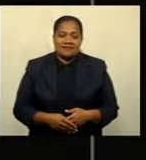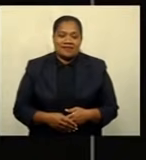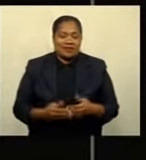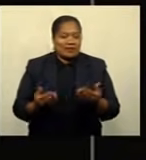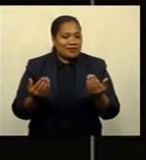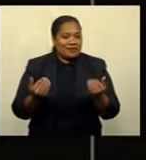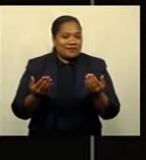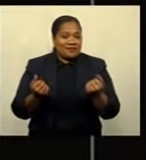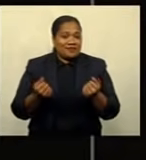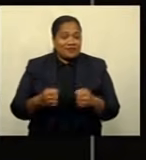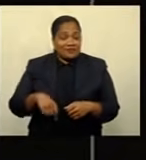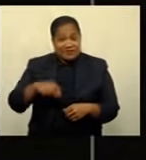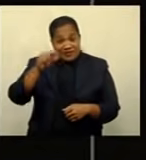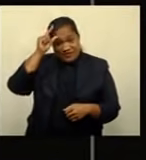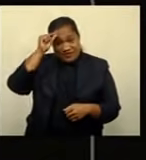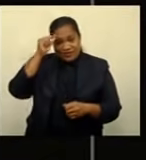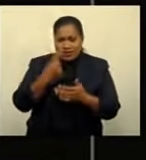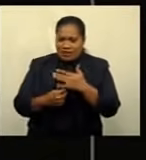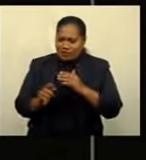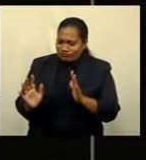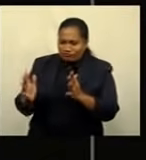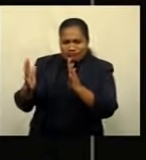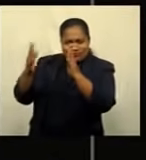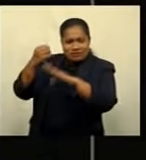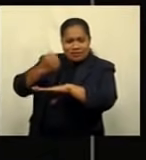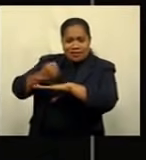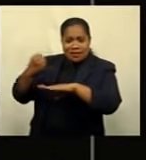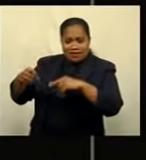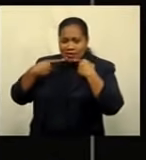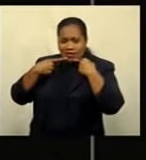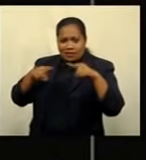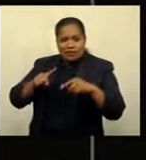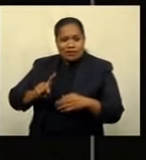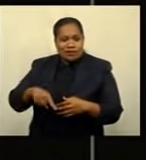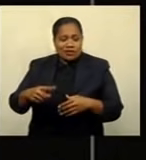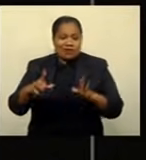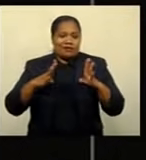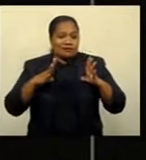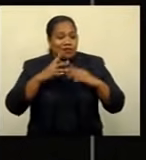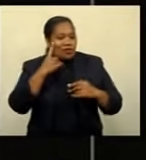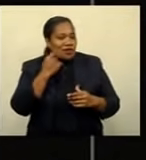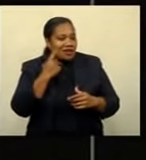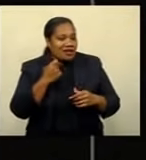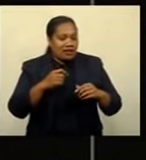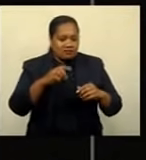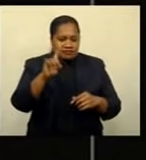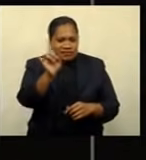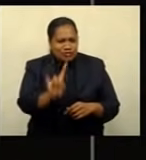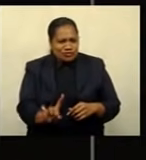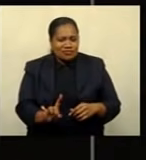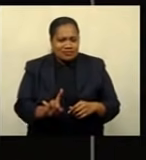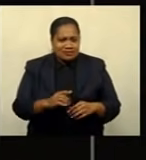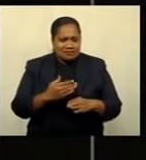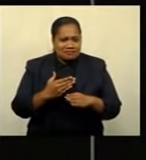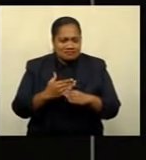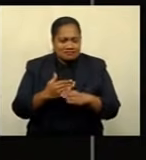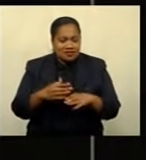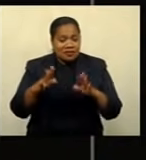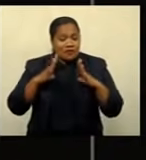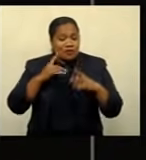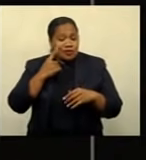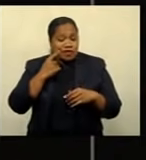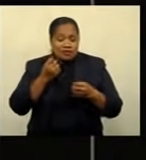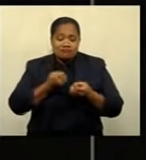Welcome back. Fijians have praised the government's announcement to continue the free water and electricity initiative. Free water will be given